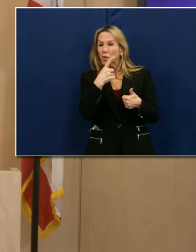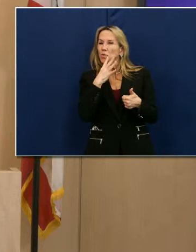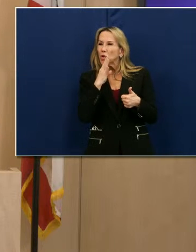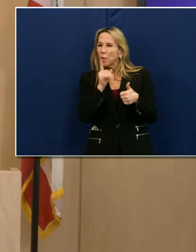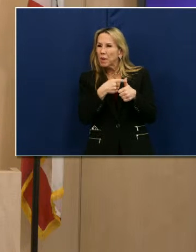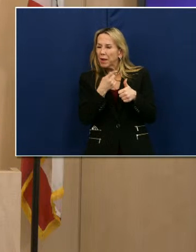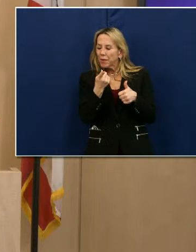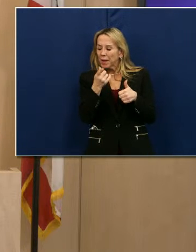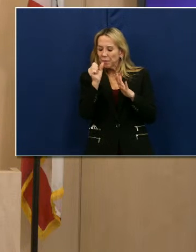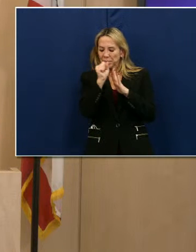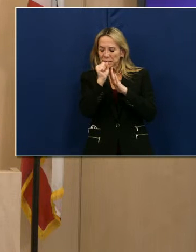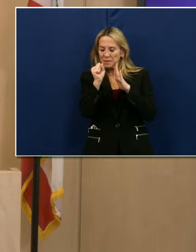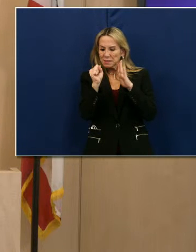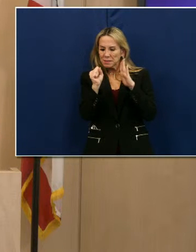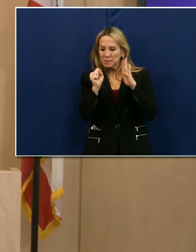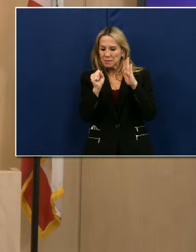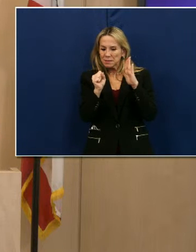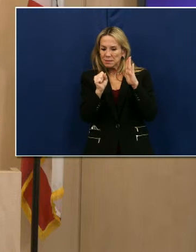state.